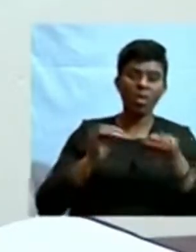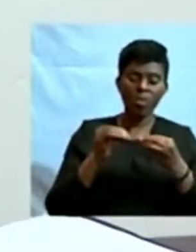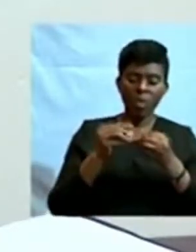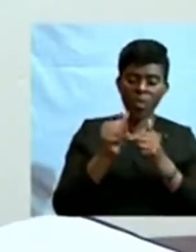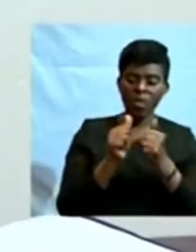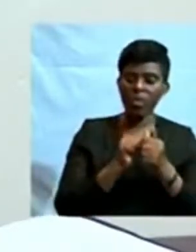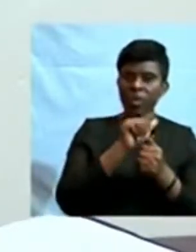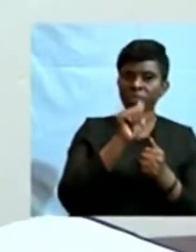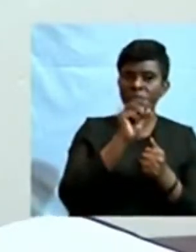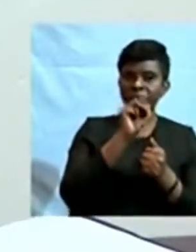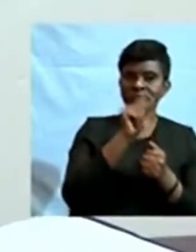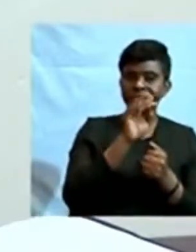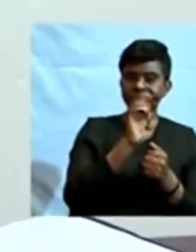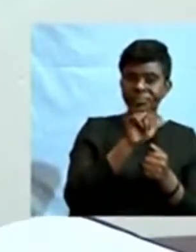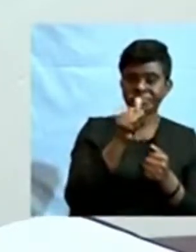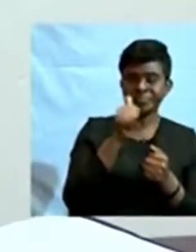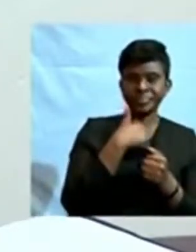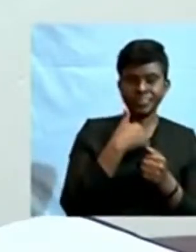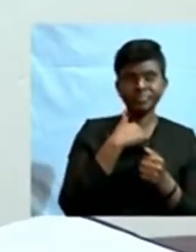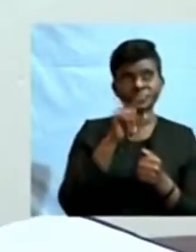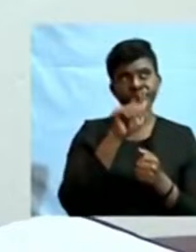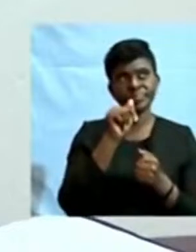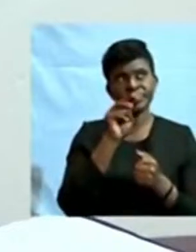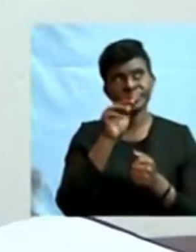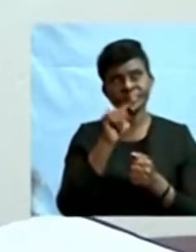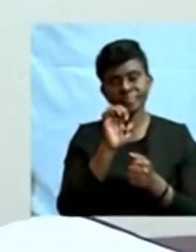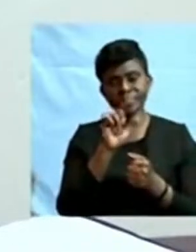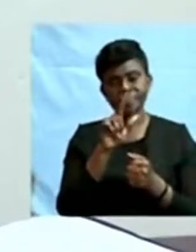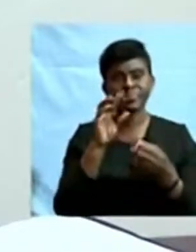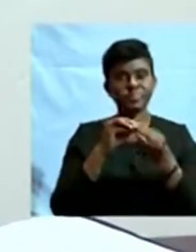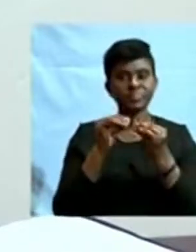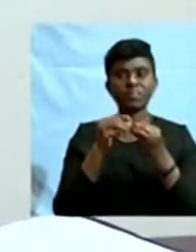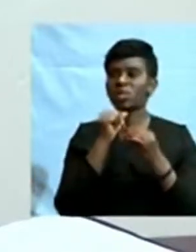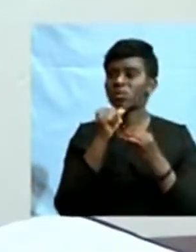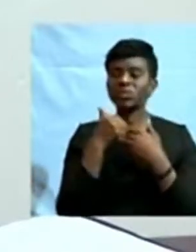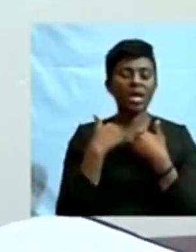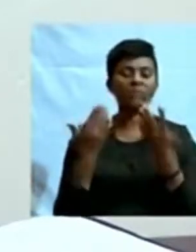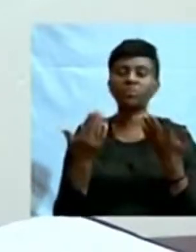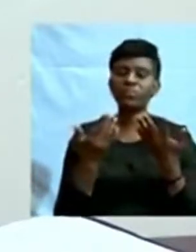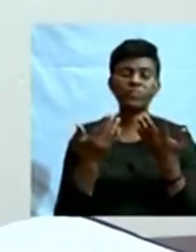Zamtel, and then I ask people, do they have a Zamtel number? They don't.